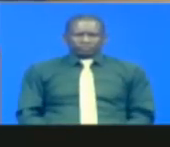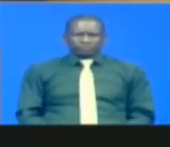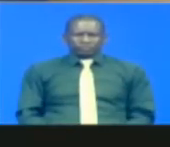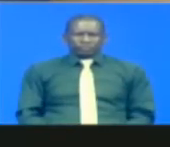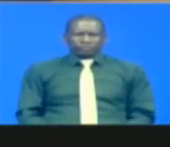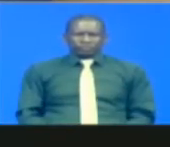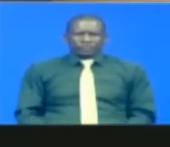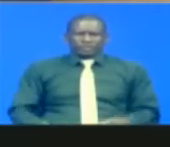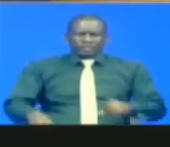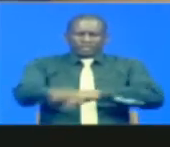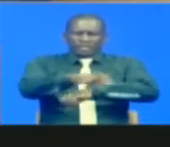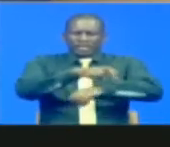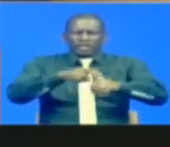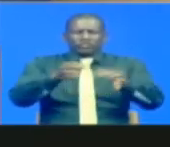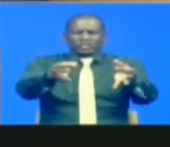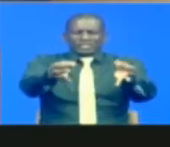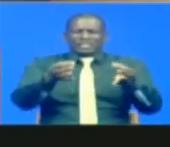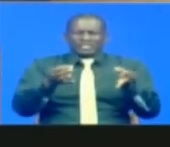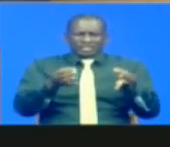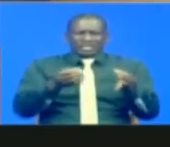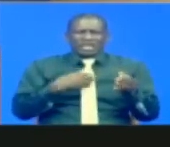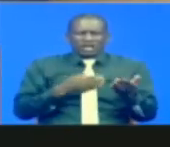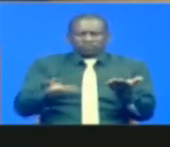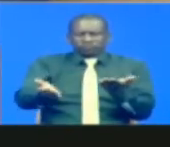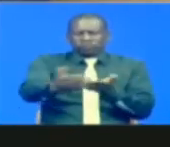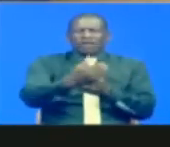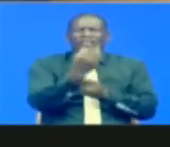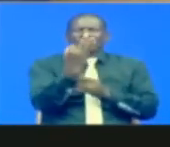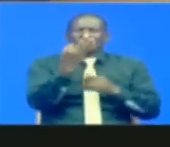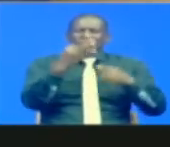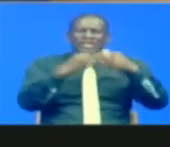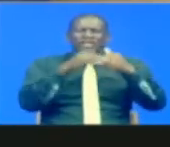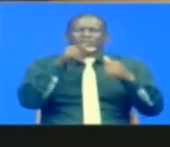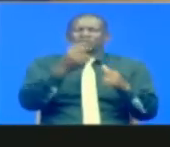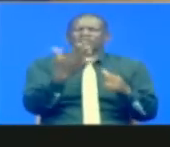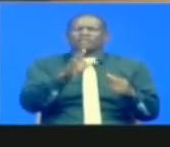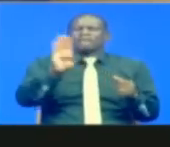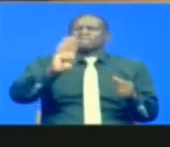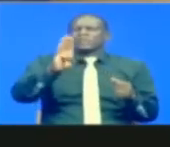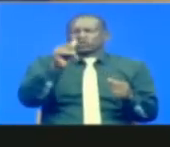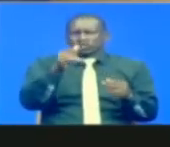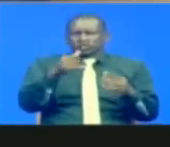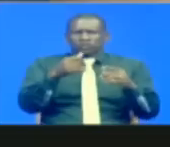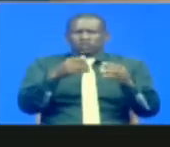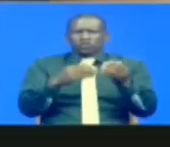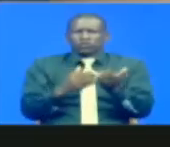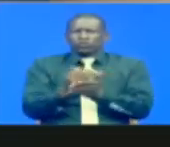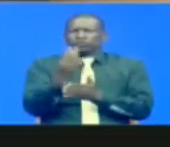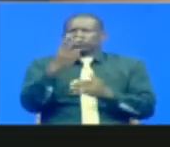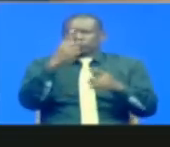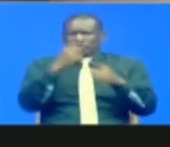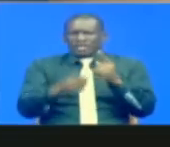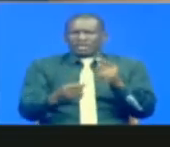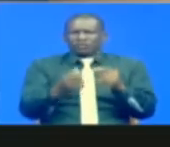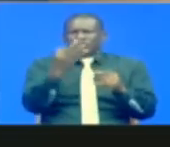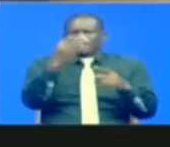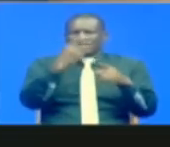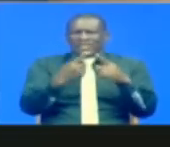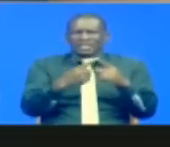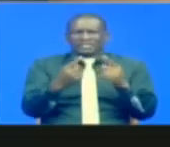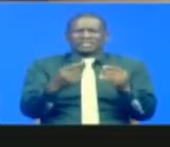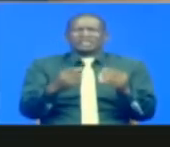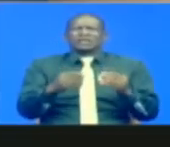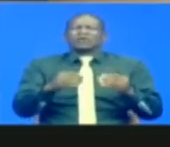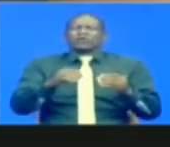The National Treasury has raised 38.5 billion shillings through the 2-year and 15-year bonds floated earlier this month,